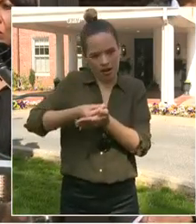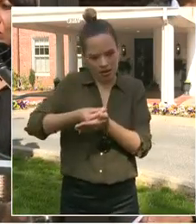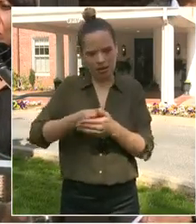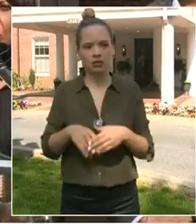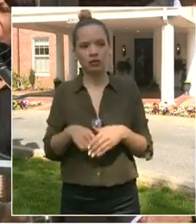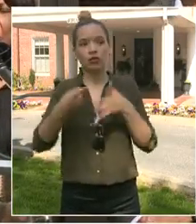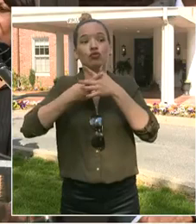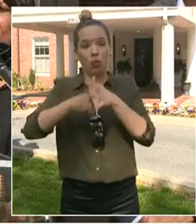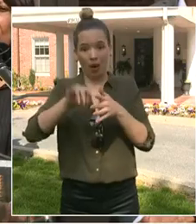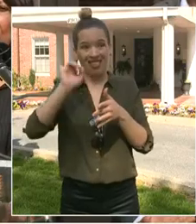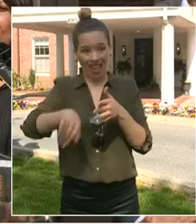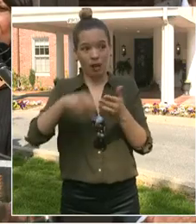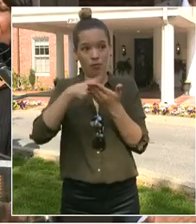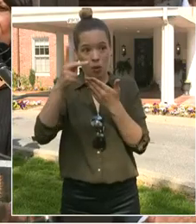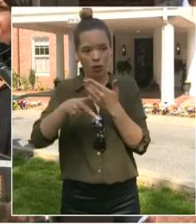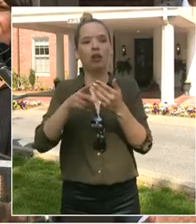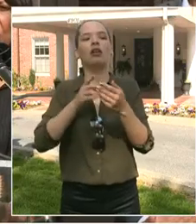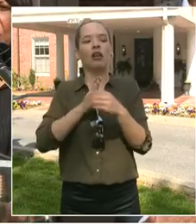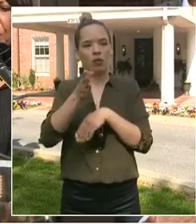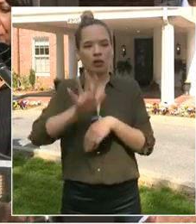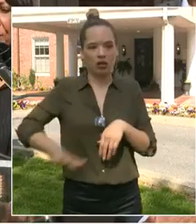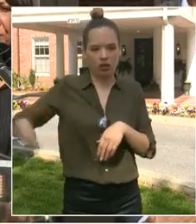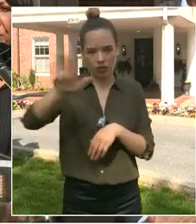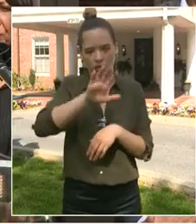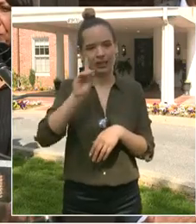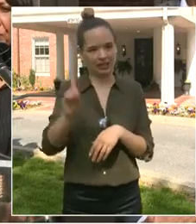scale across our community. It's going to have a